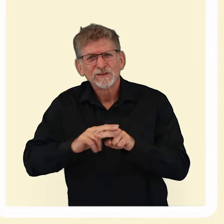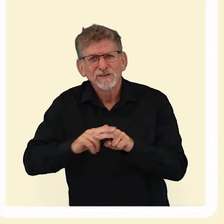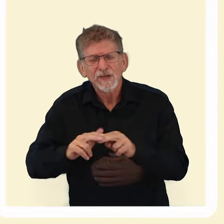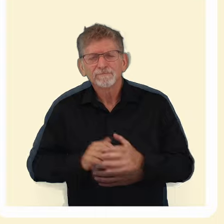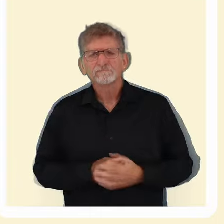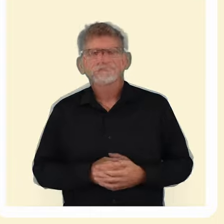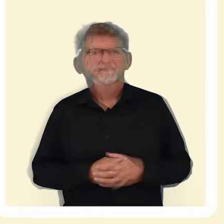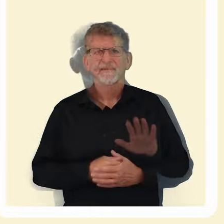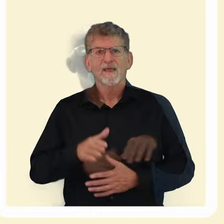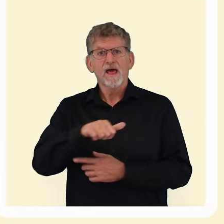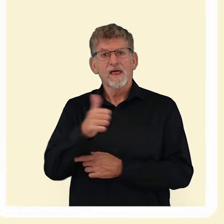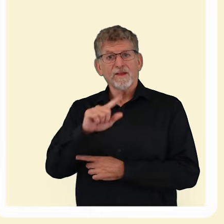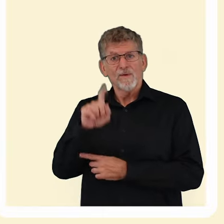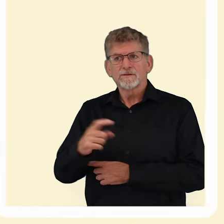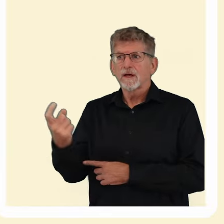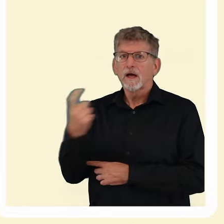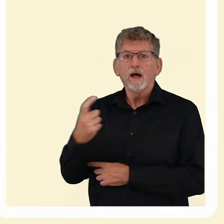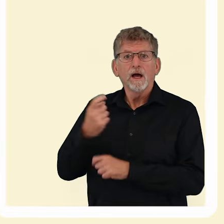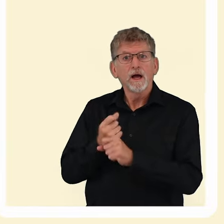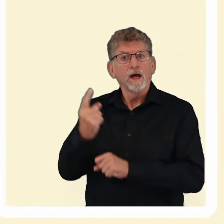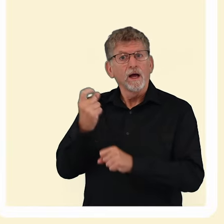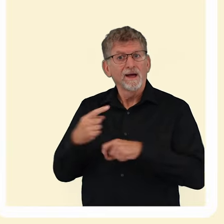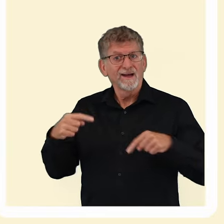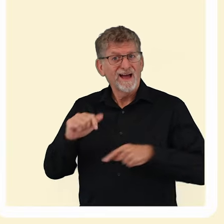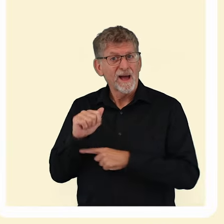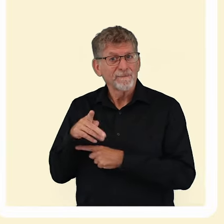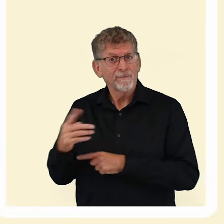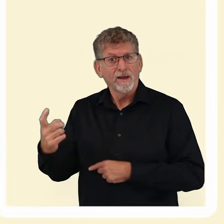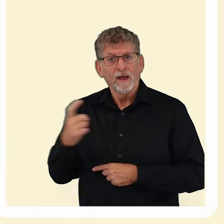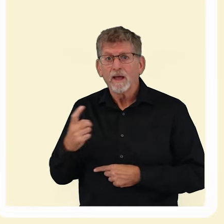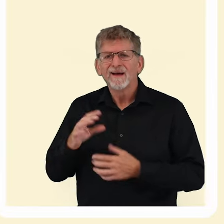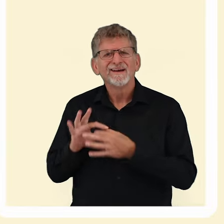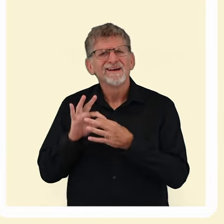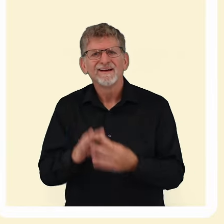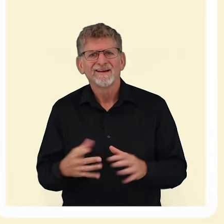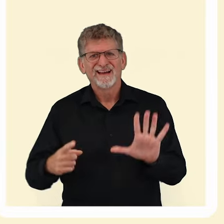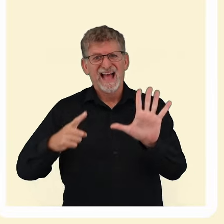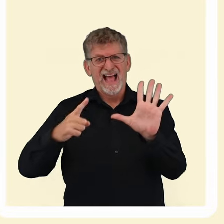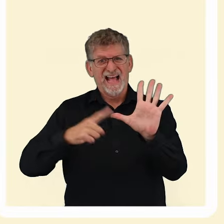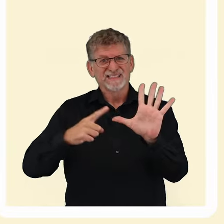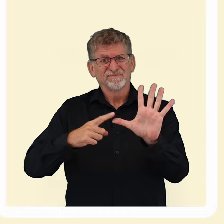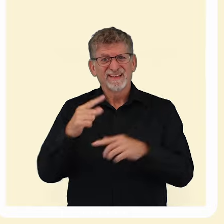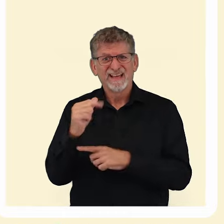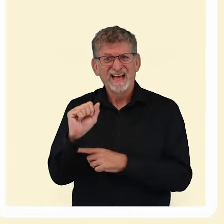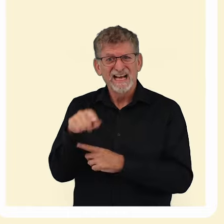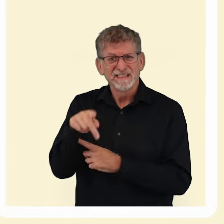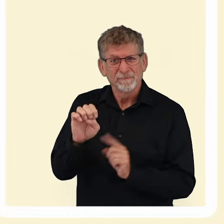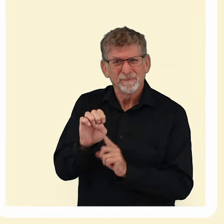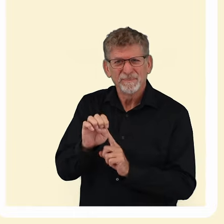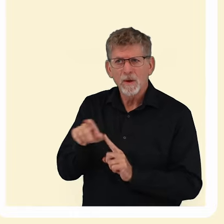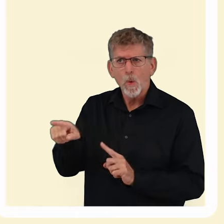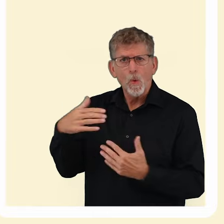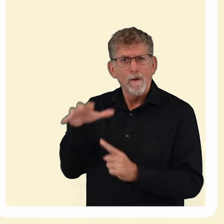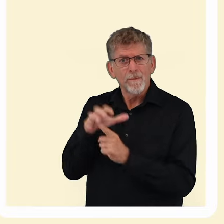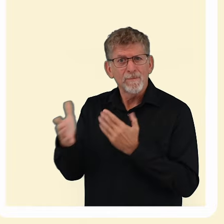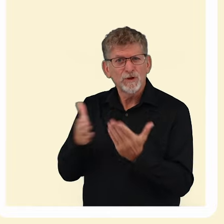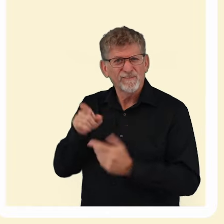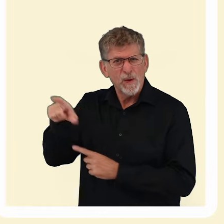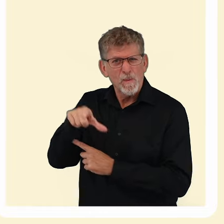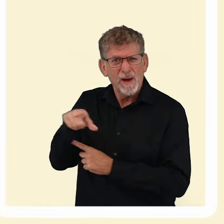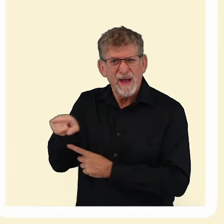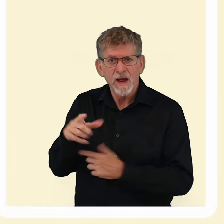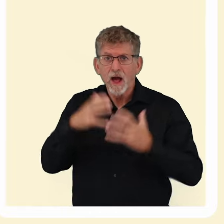is about the gaspé service. It's a popular service in Quebec. A lot of people were very sad when it went away. So we have had that question again coming